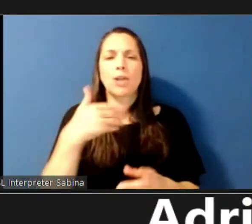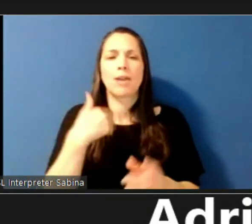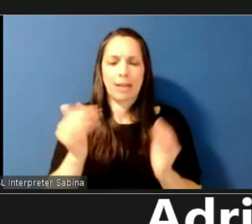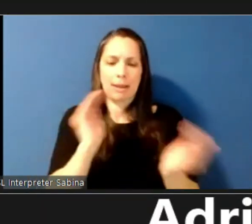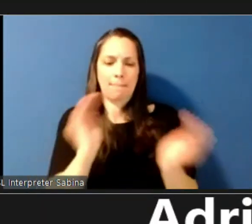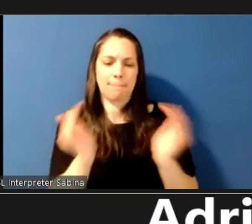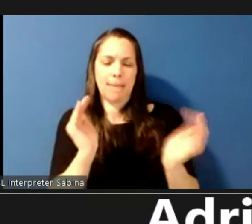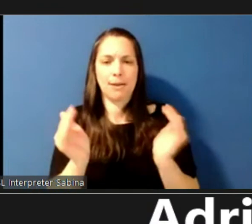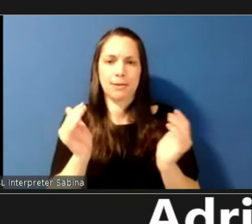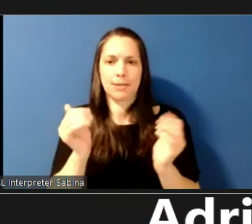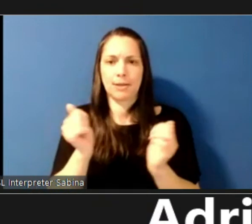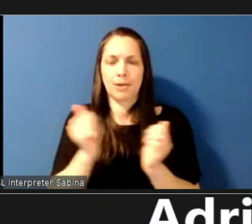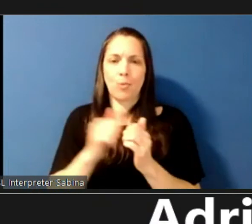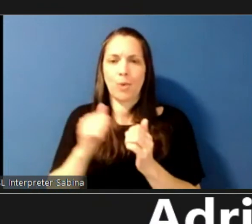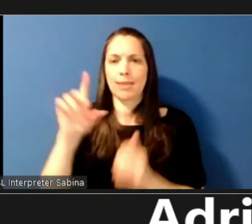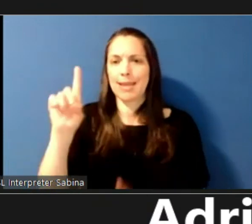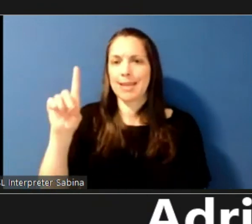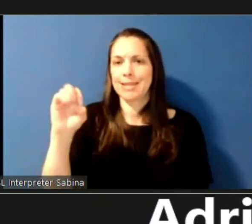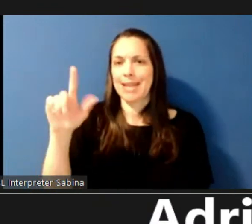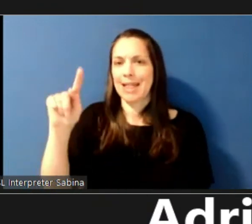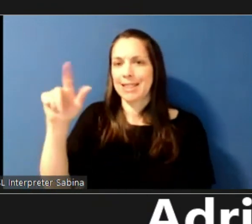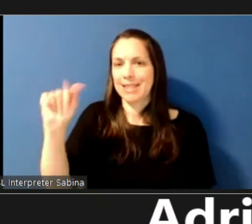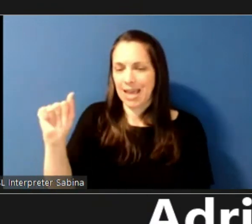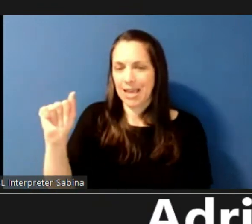and the ordinary variant, but if not,